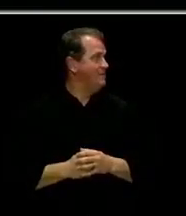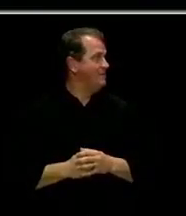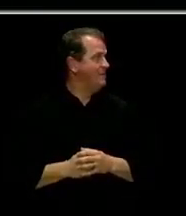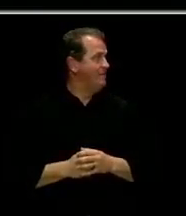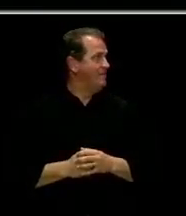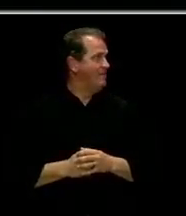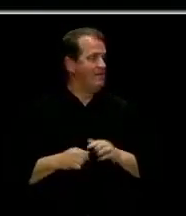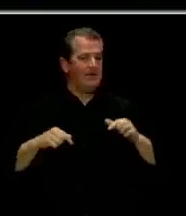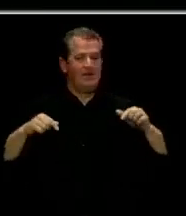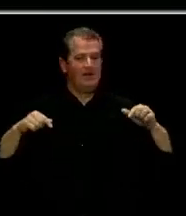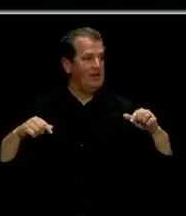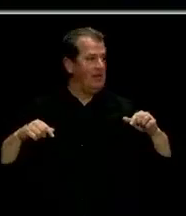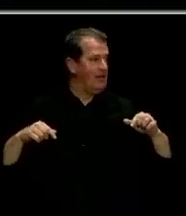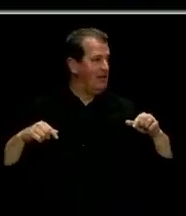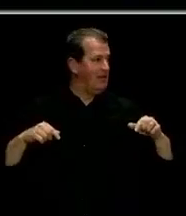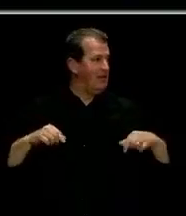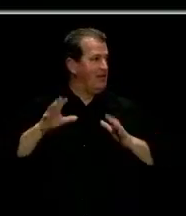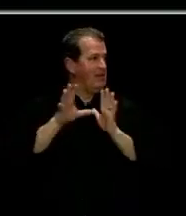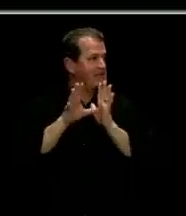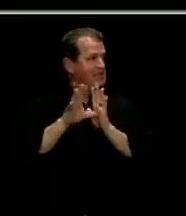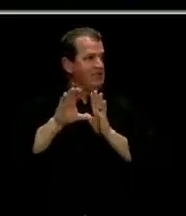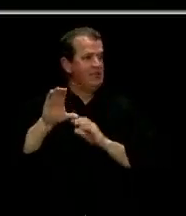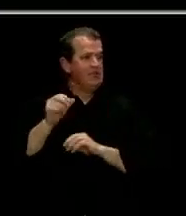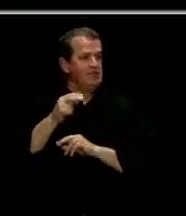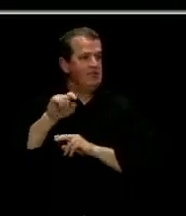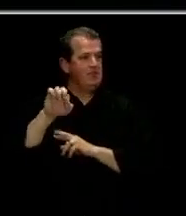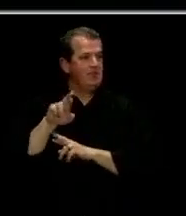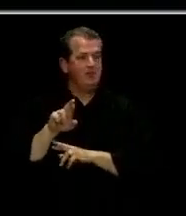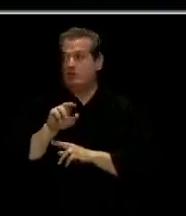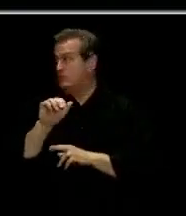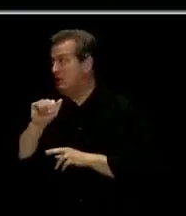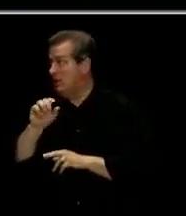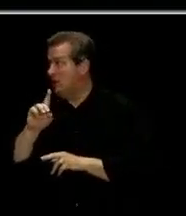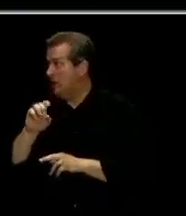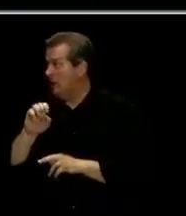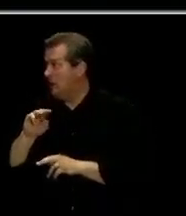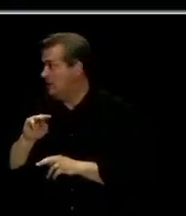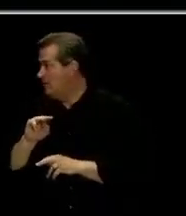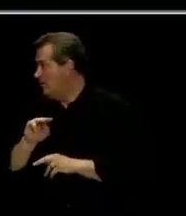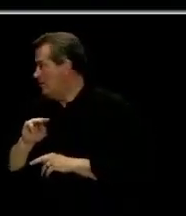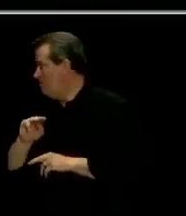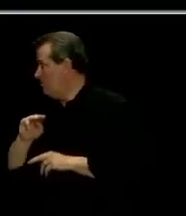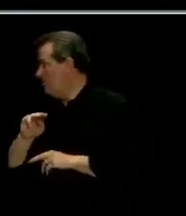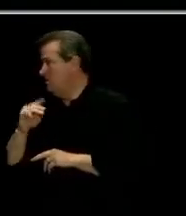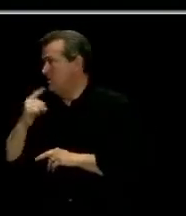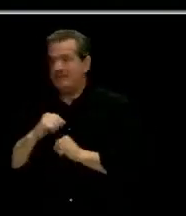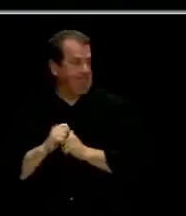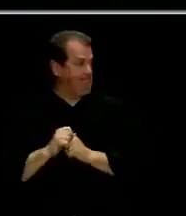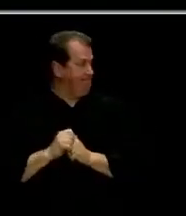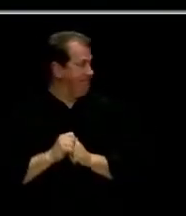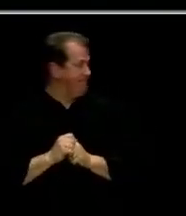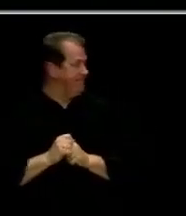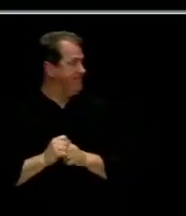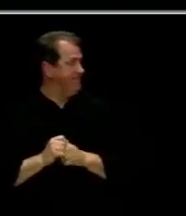This is DOE Senior Chancellor Adam Miller. Thank you. That is a hard one to follow.